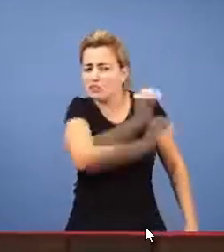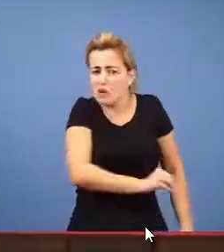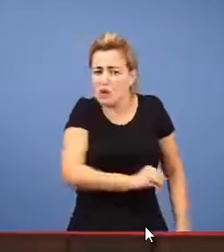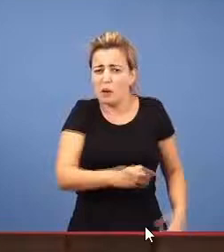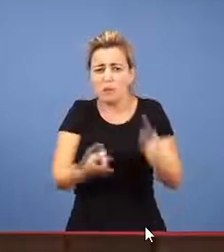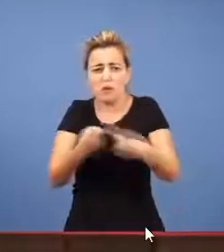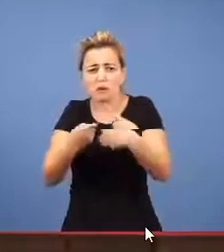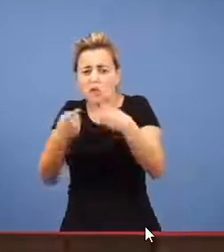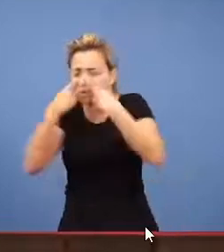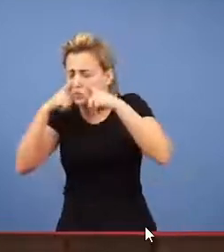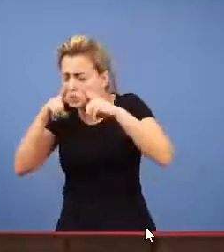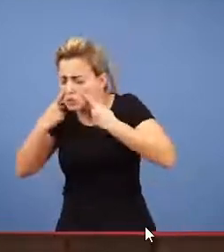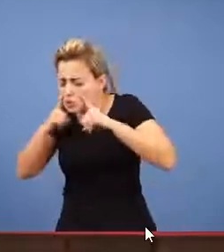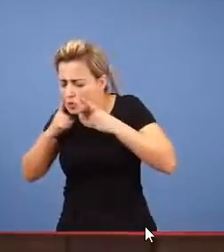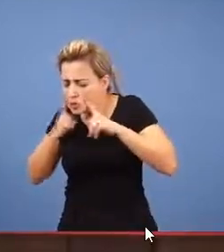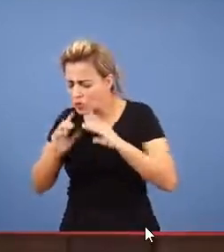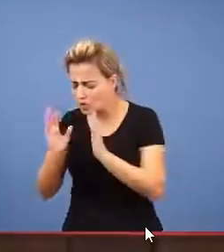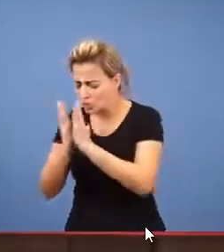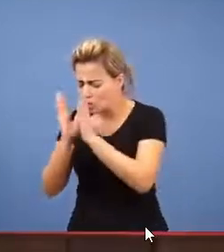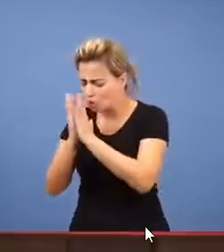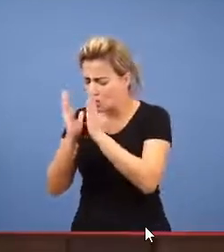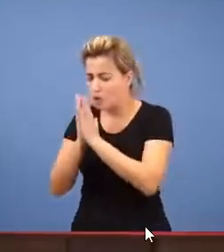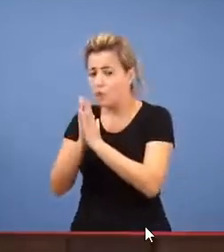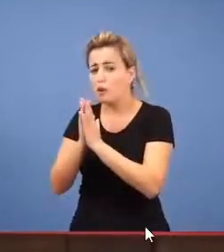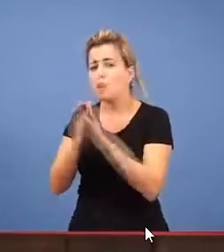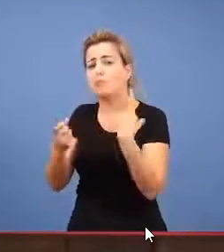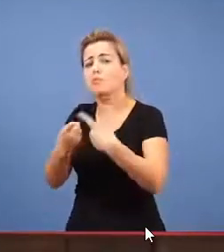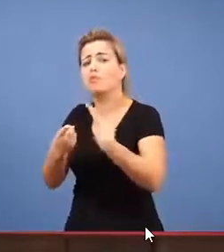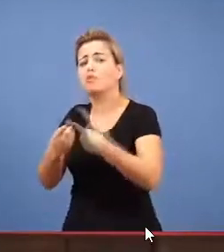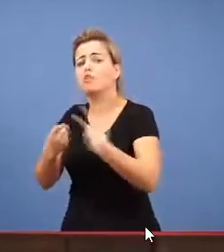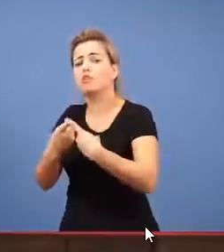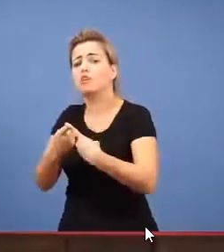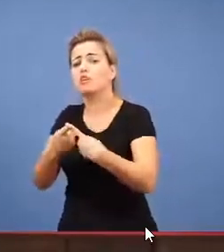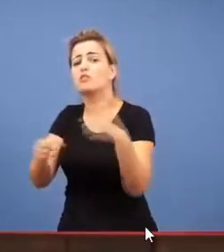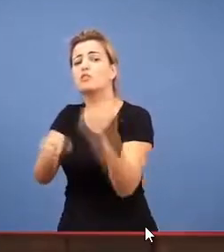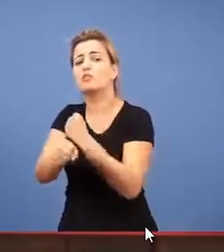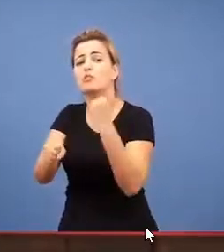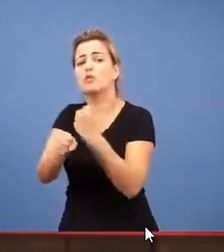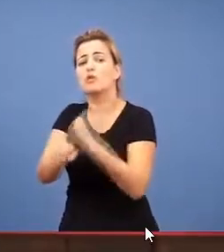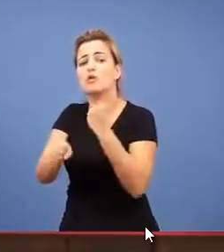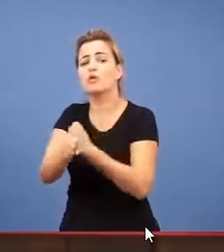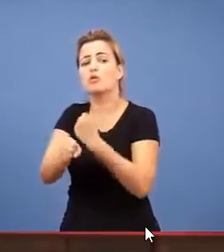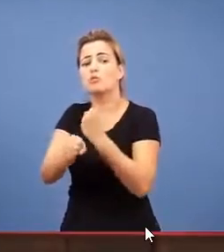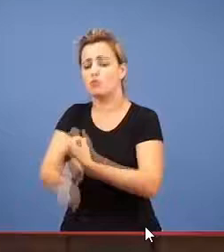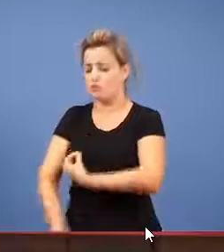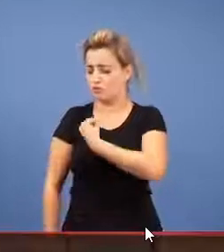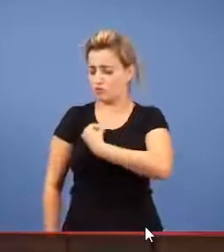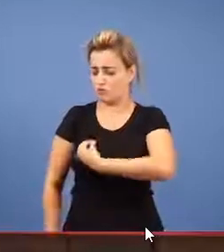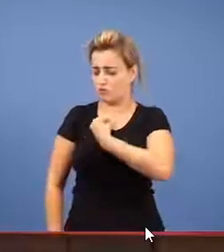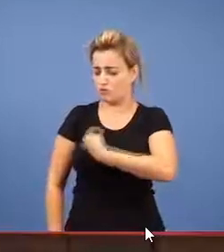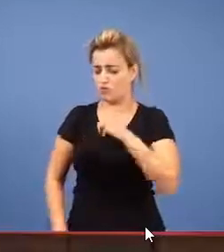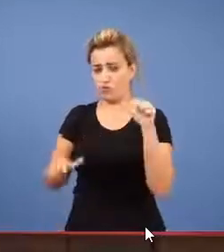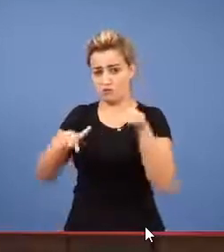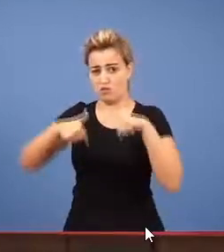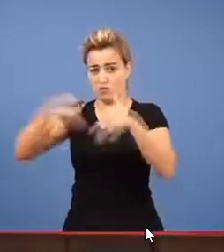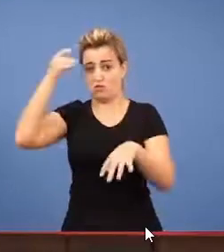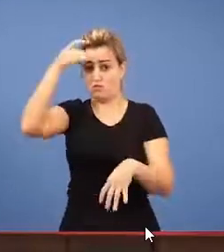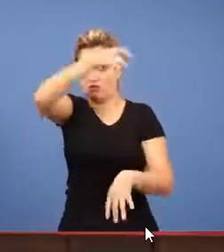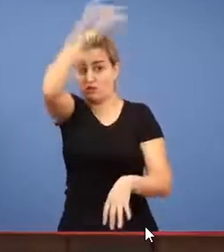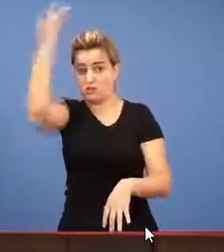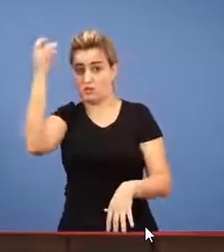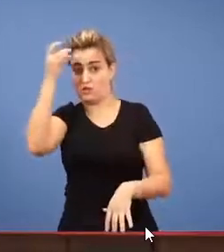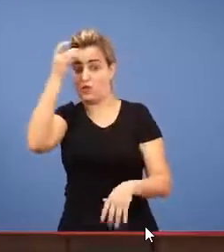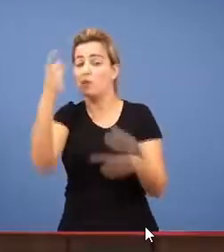they should not be despised. They didn't cry for a man. They didn't cry for a person. They cried for a work of the Holy Spirit